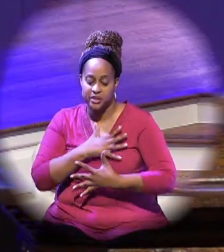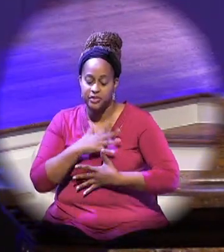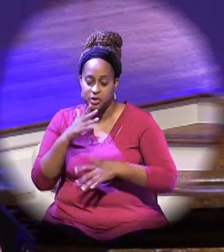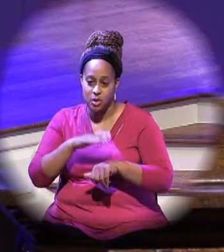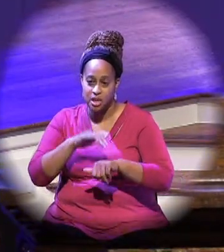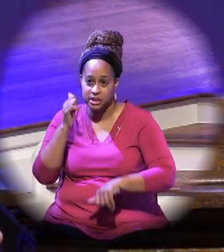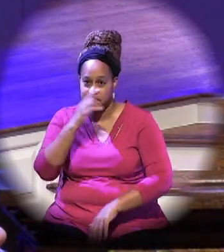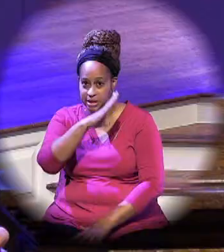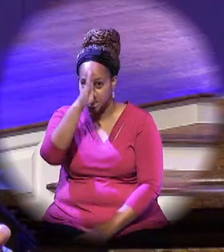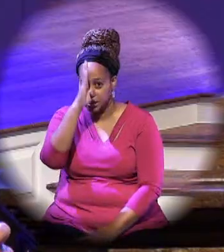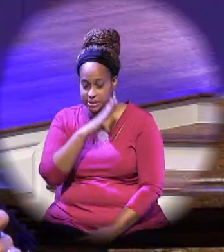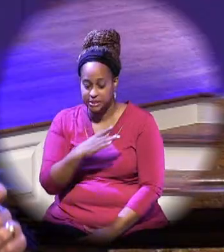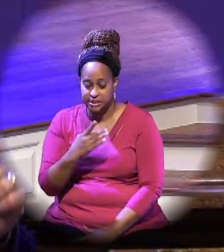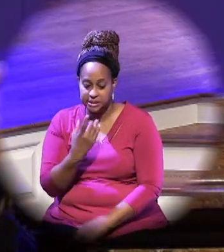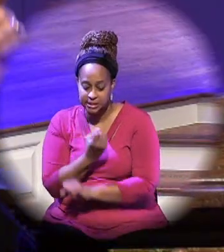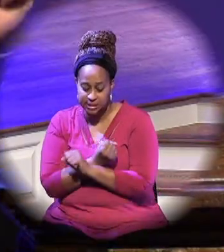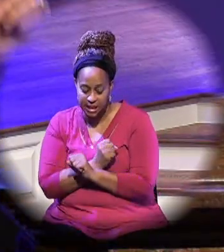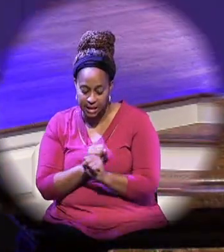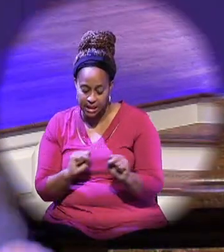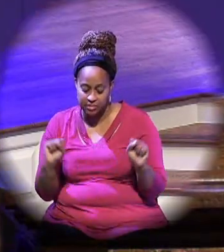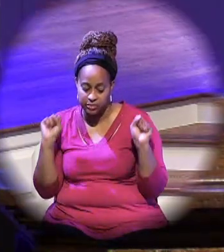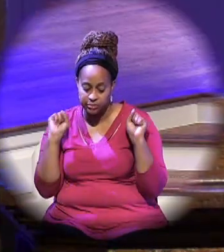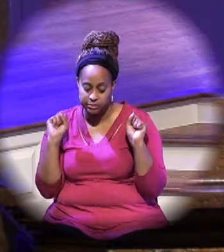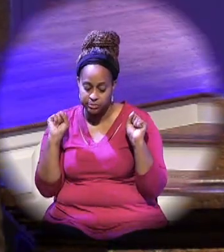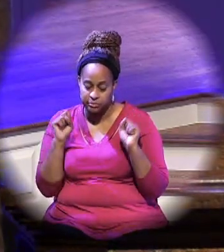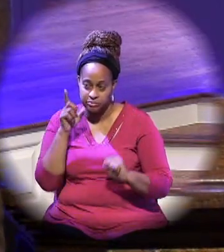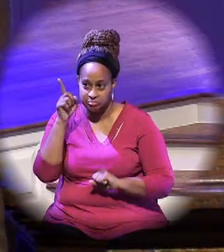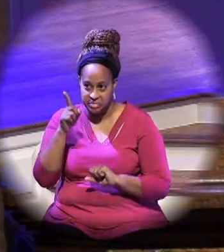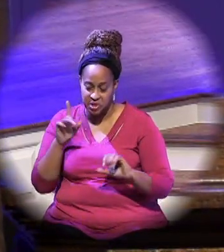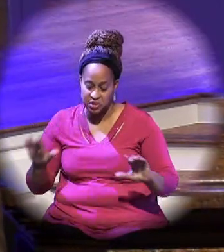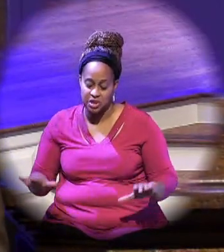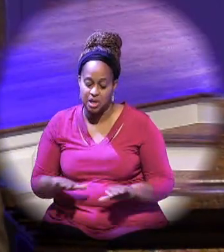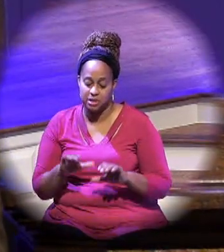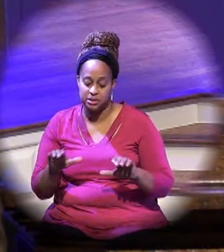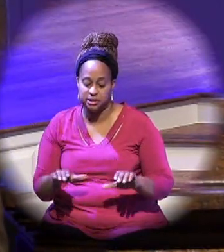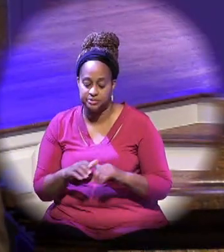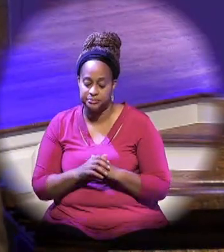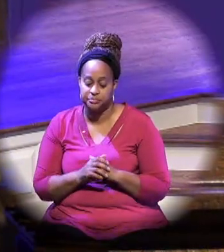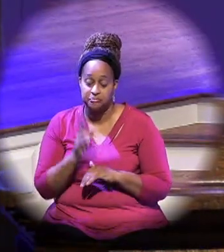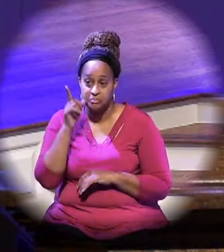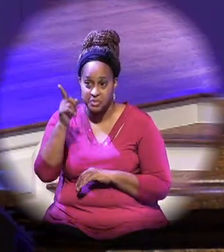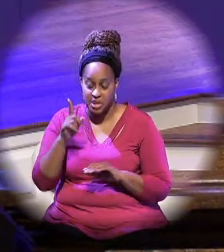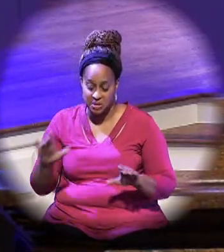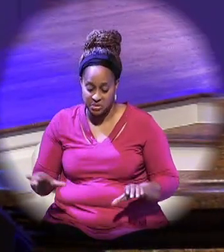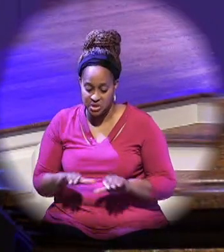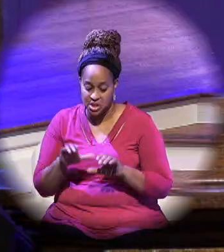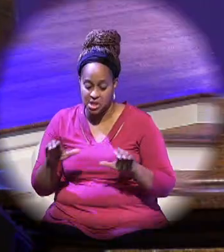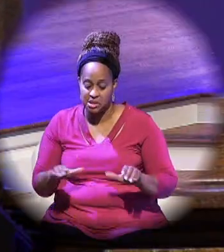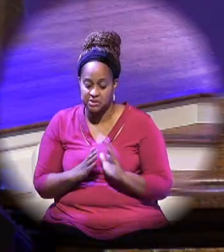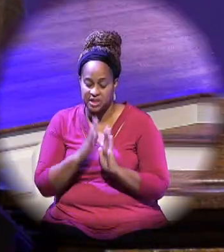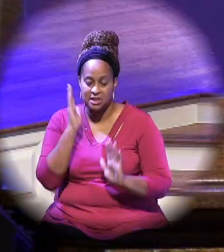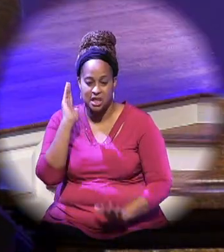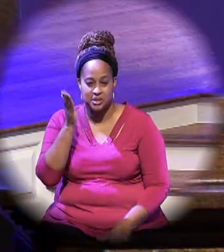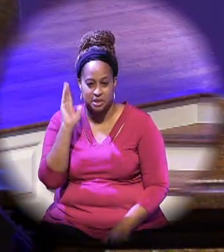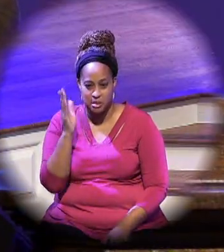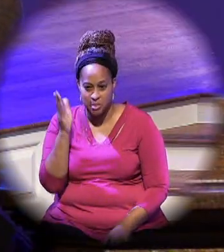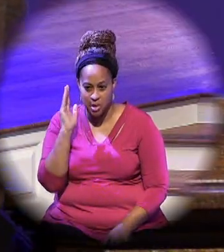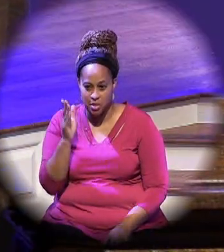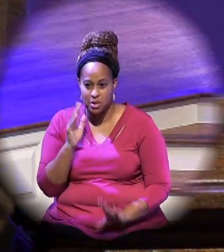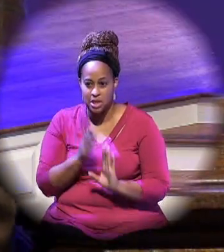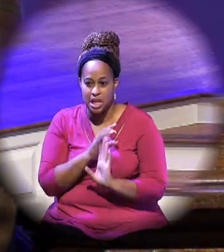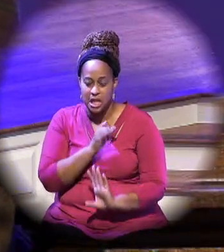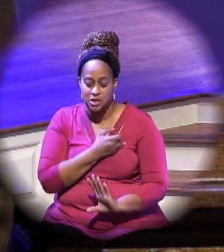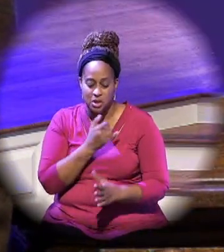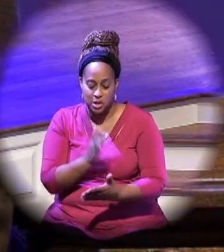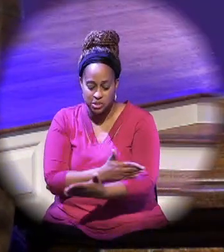God to save, He does. He does. This is the testimony of Jonah's song.